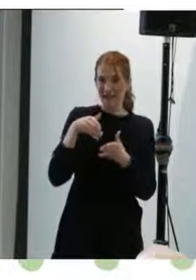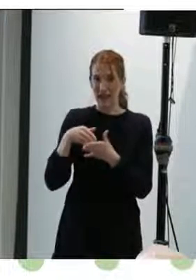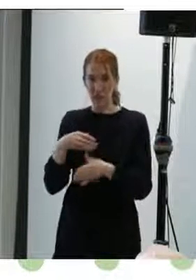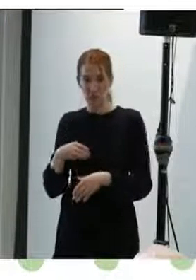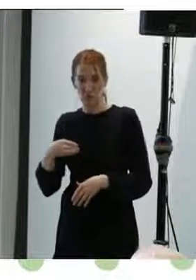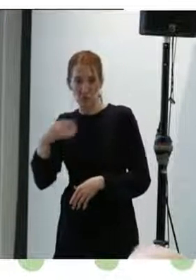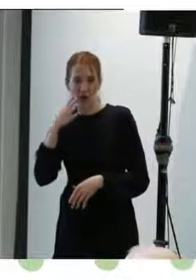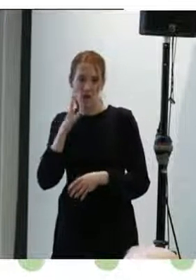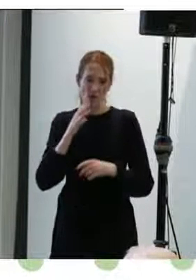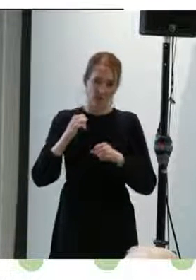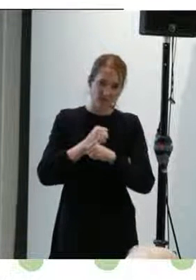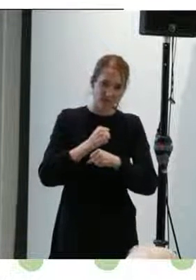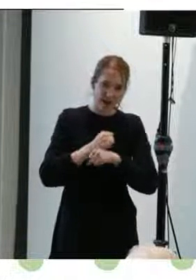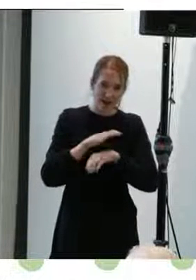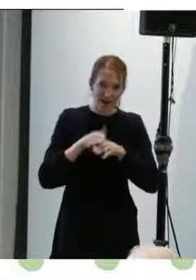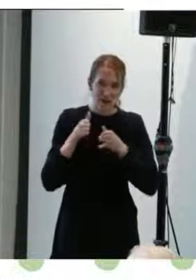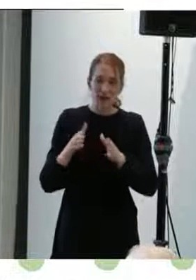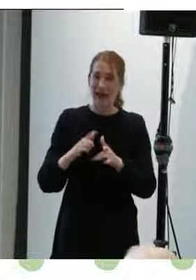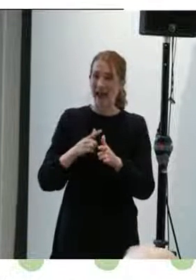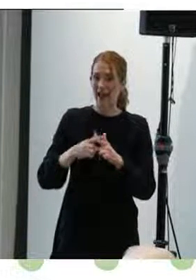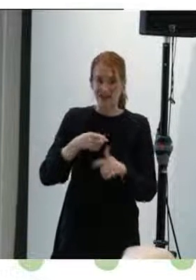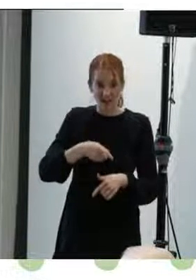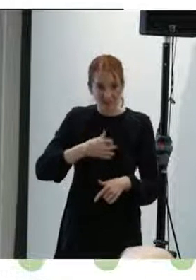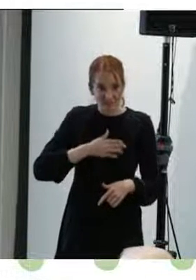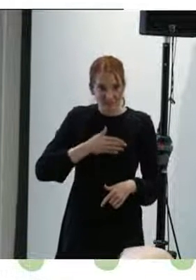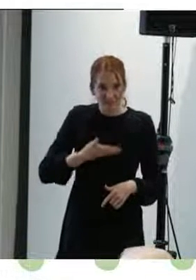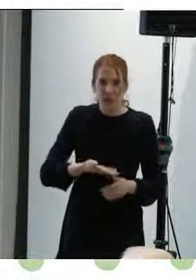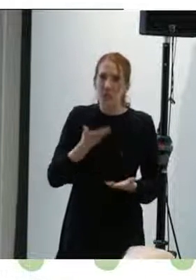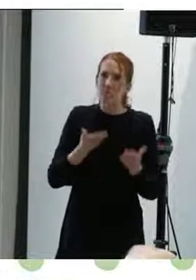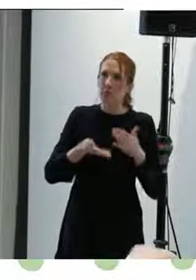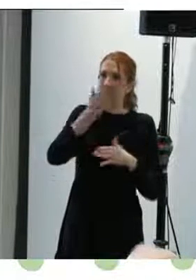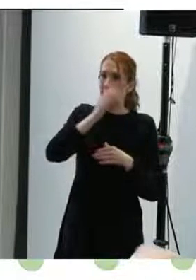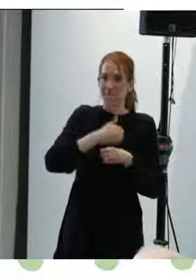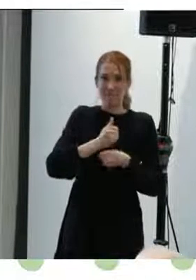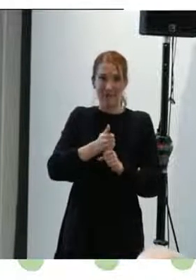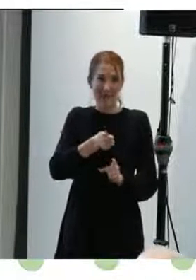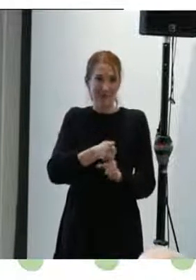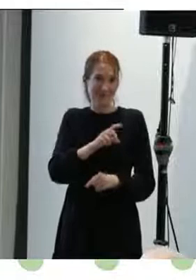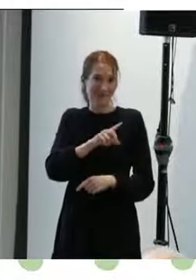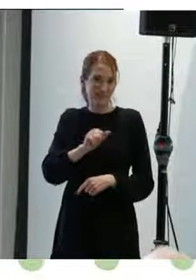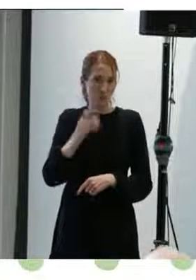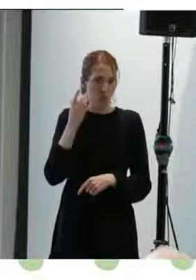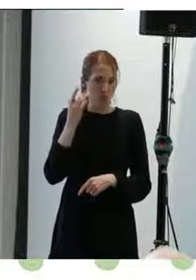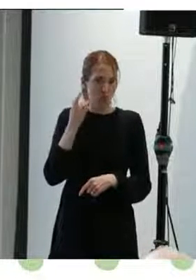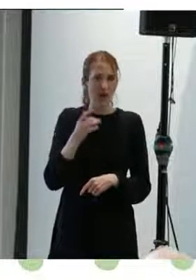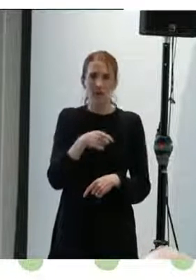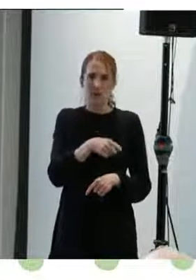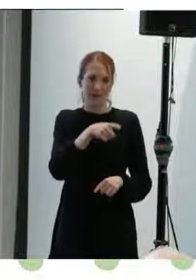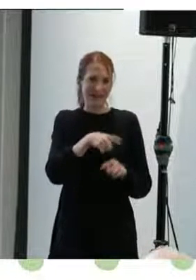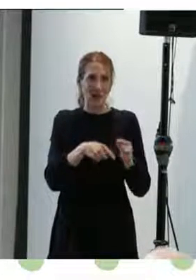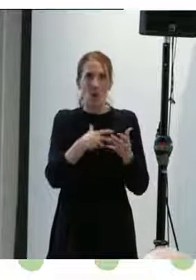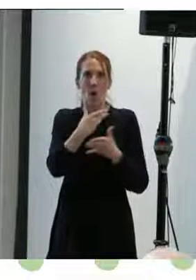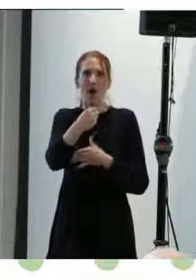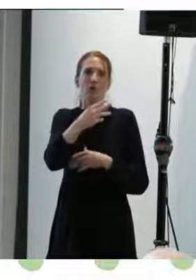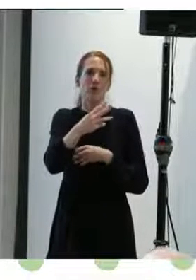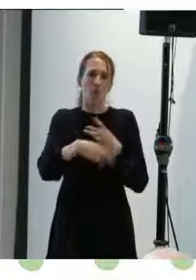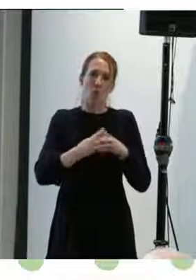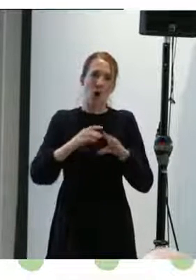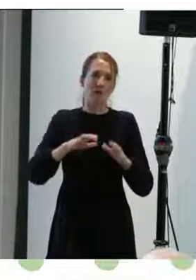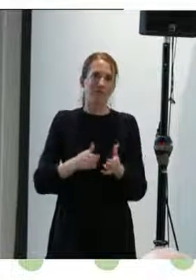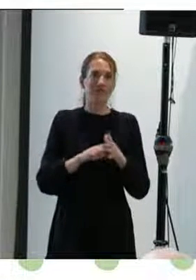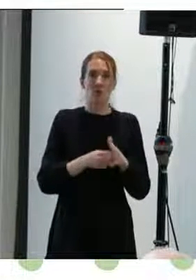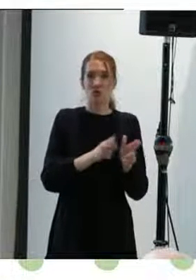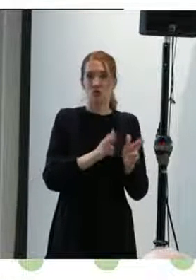streets. And then he tells me candidly that maybe God made him disabled, just so he wouldn't be able to go out into the world and start